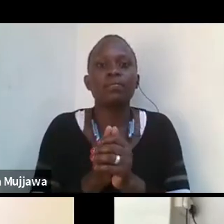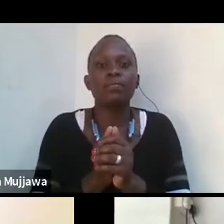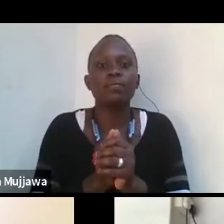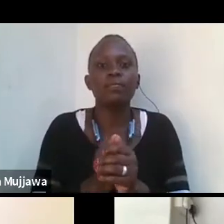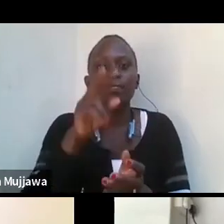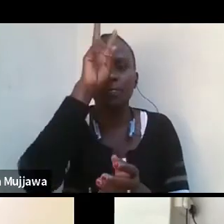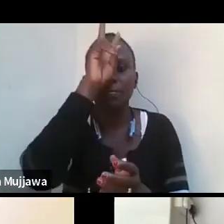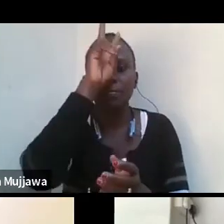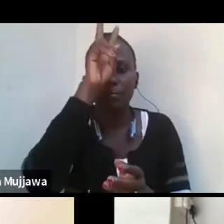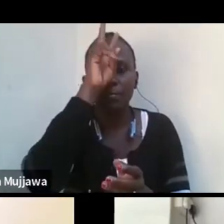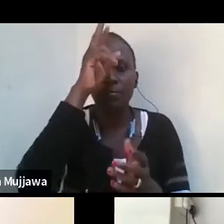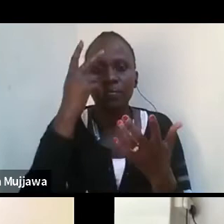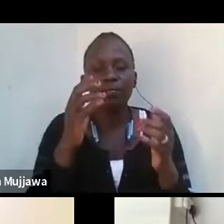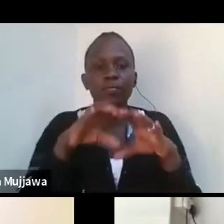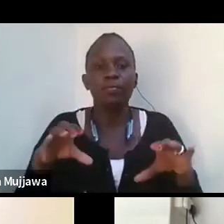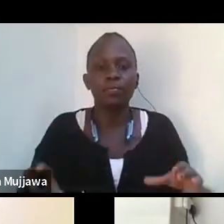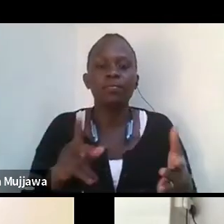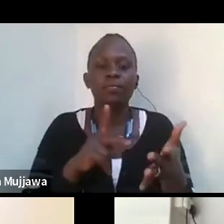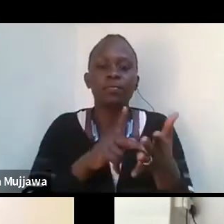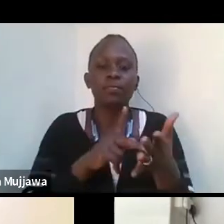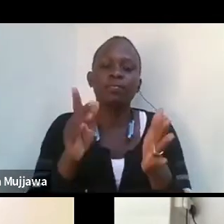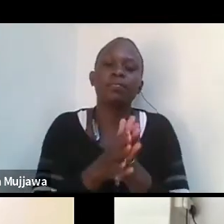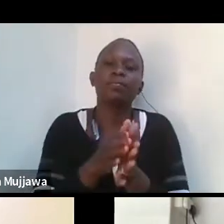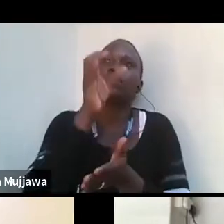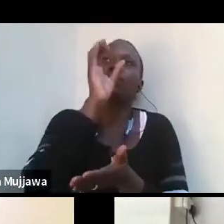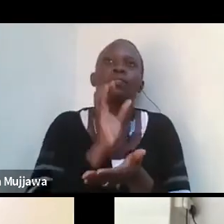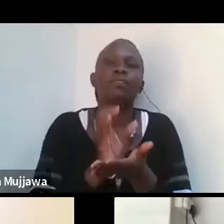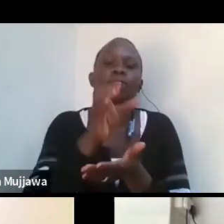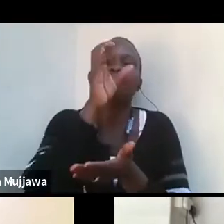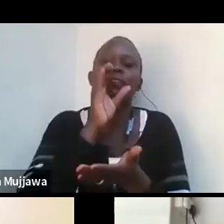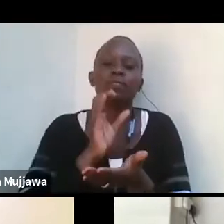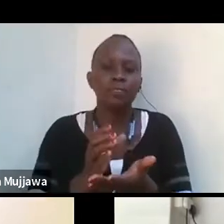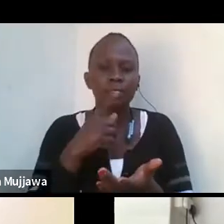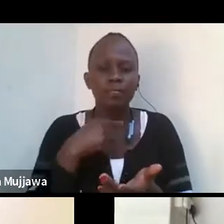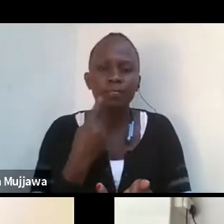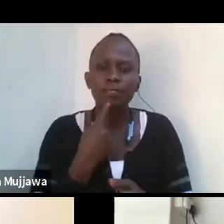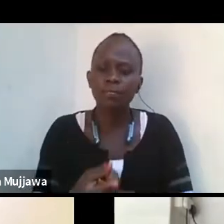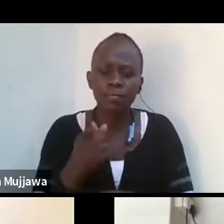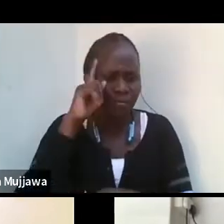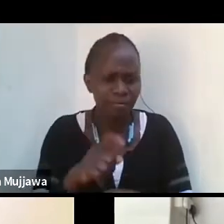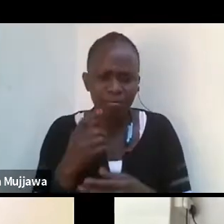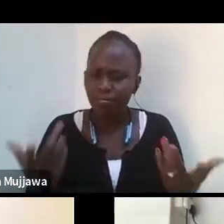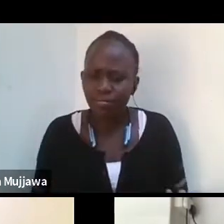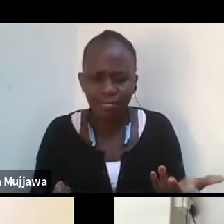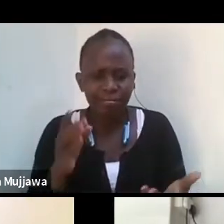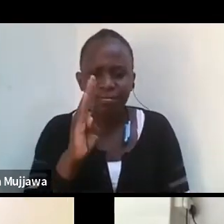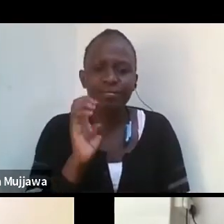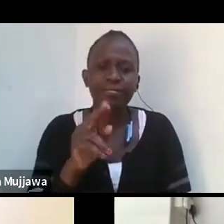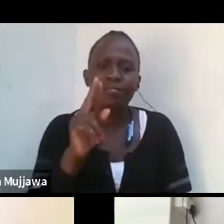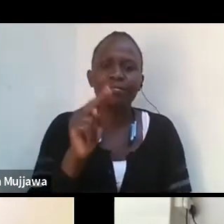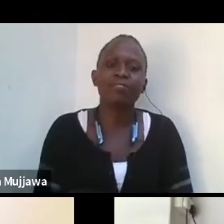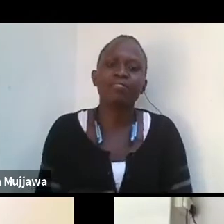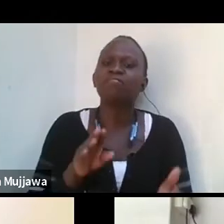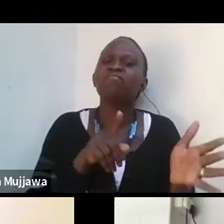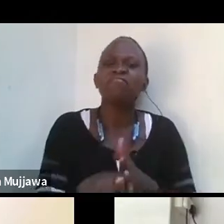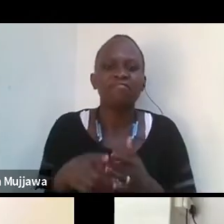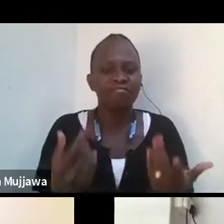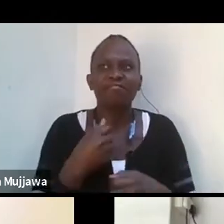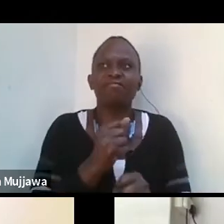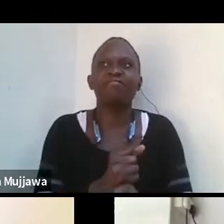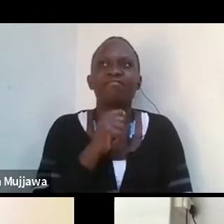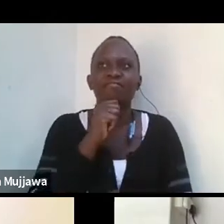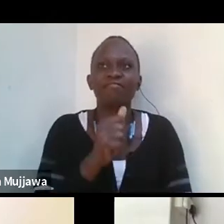who even thought, I think that was just Ben being negative. And manufacturing was not cool. Manufacturing is really cool.